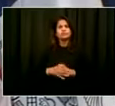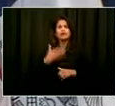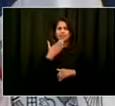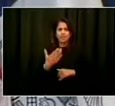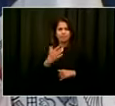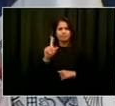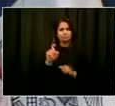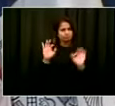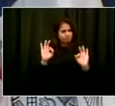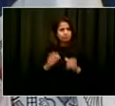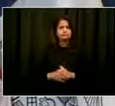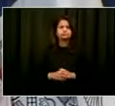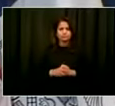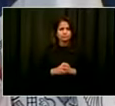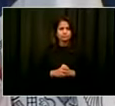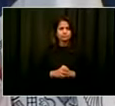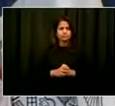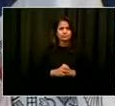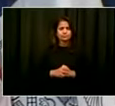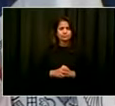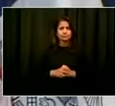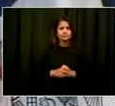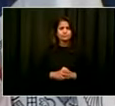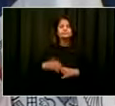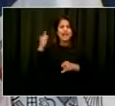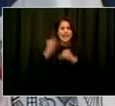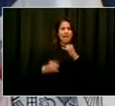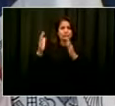Last, we'll go to Katie from the Wall Street Journal.